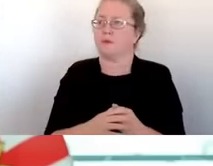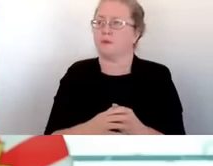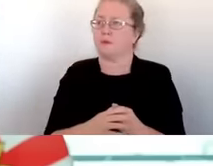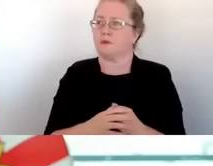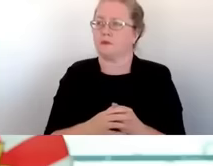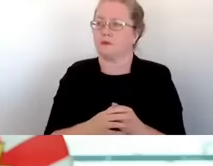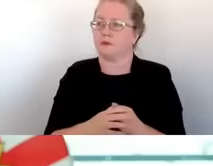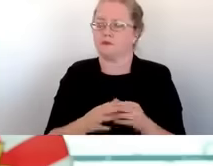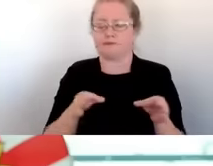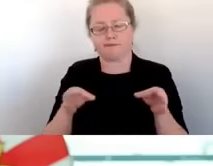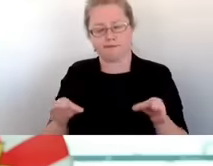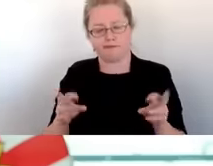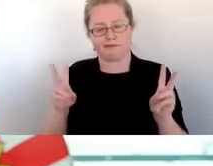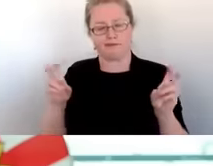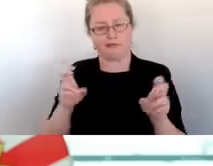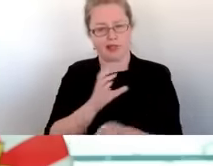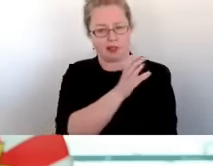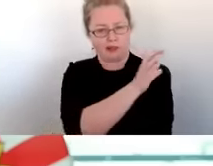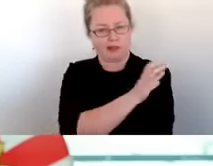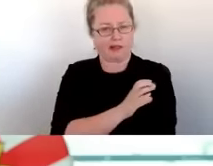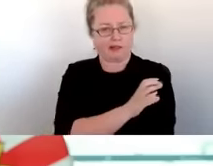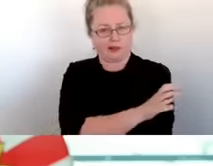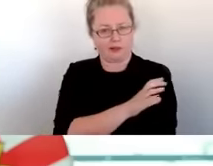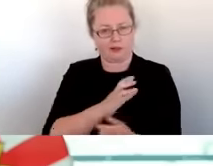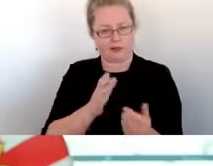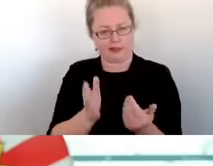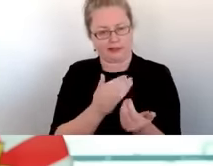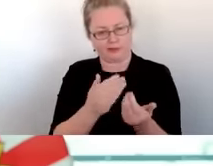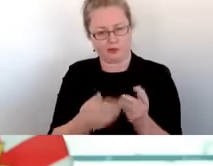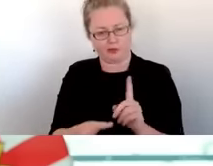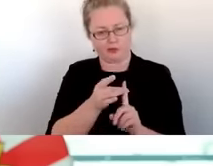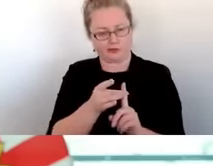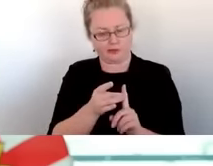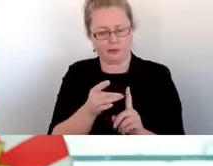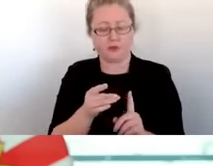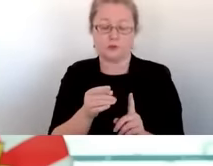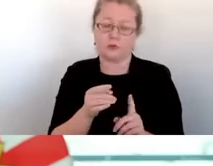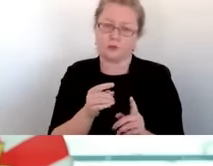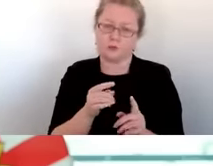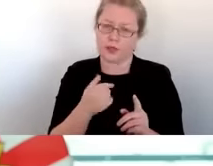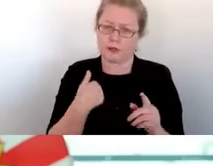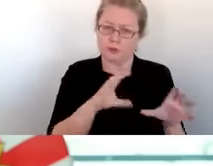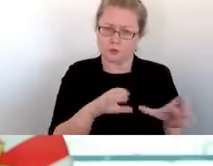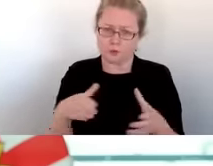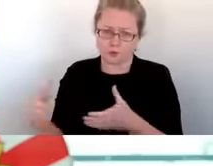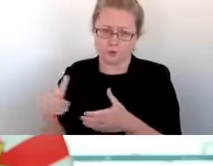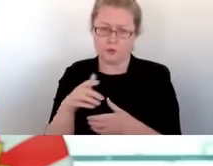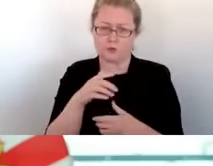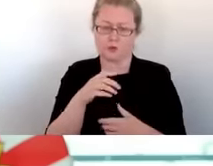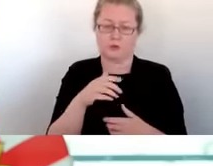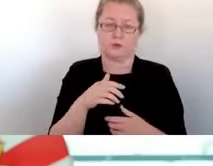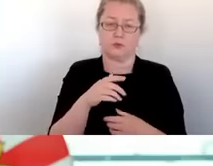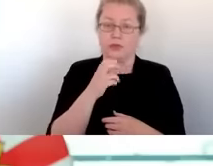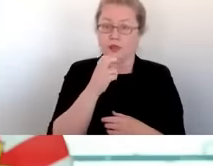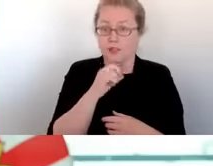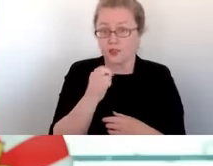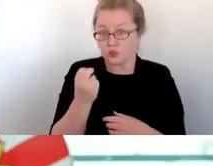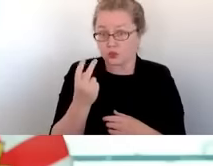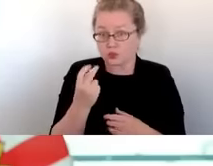people who are what we've described as clinically extremely vulnerable, and we have 3 groups of those in BC, and particularly those